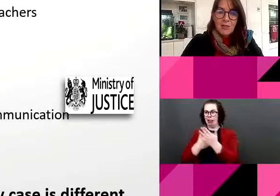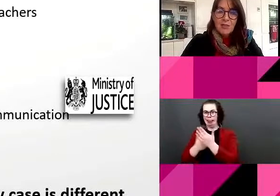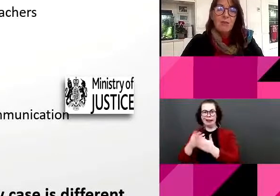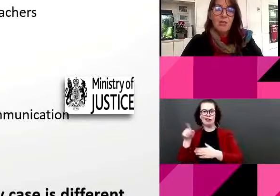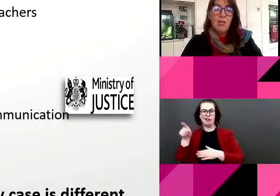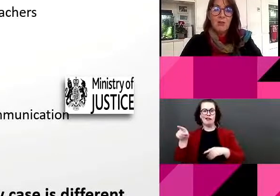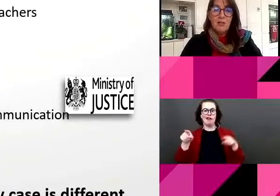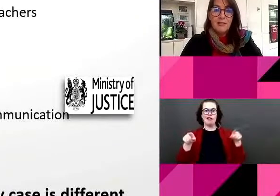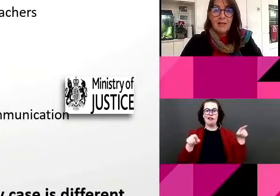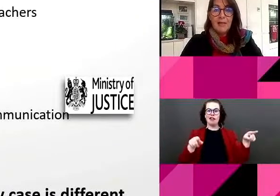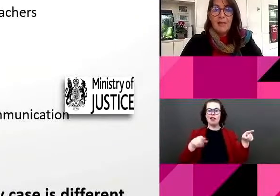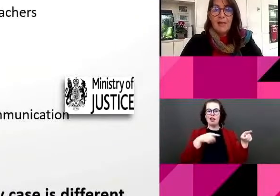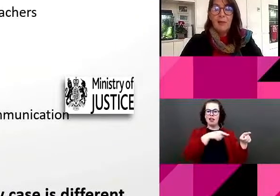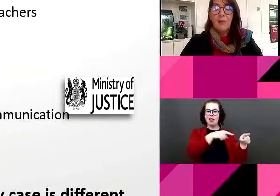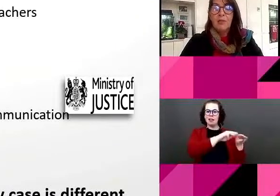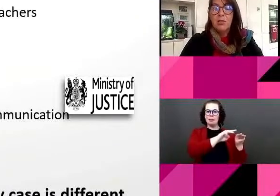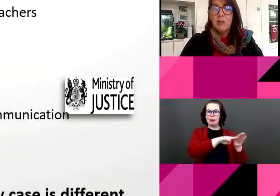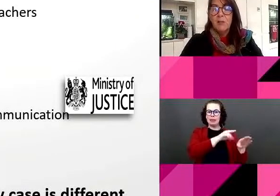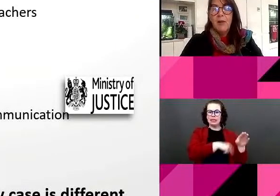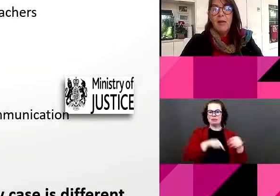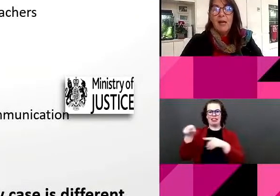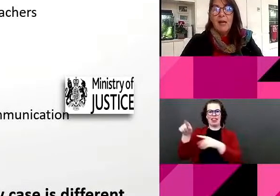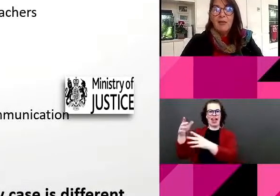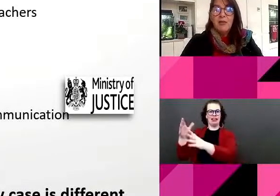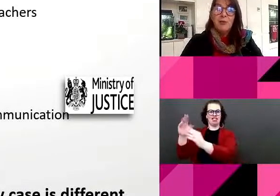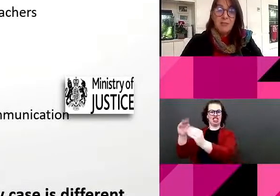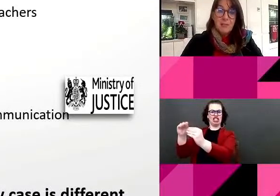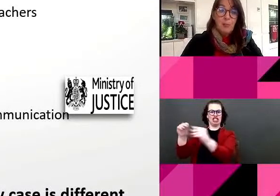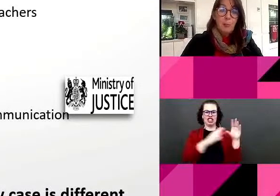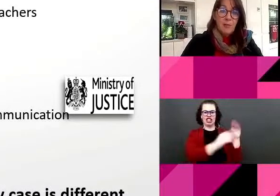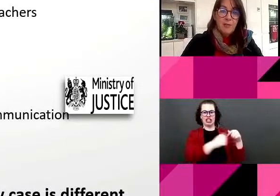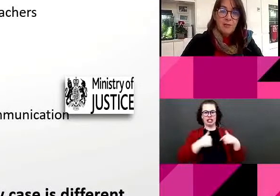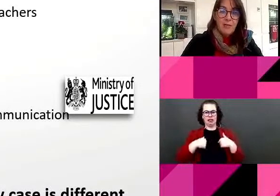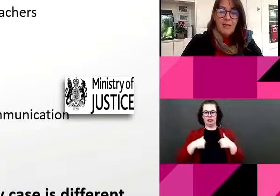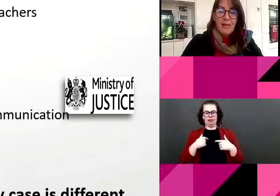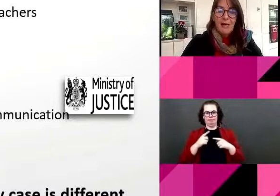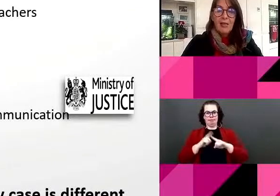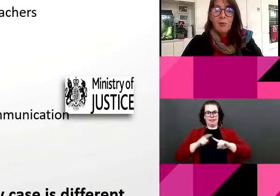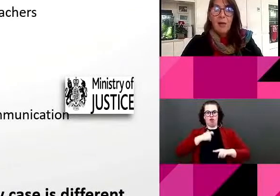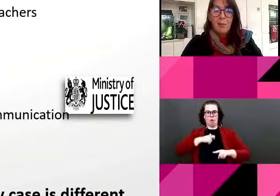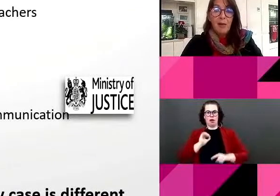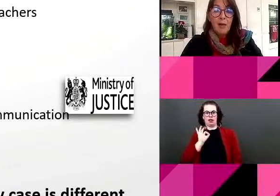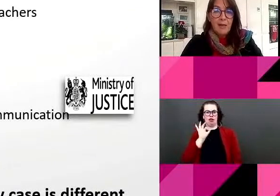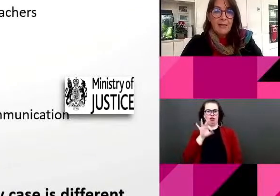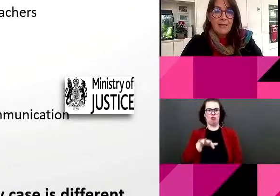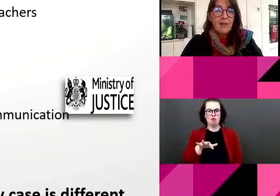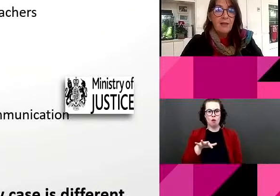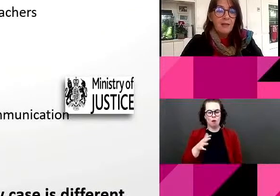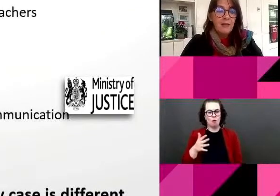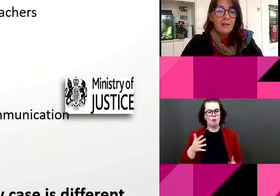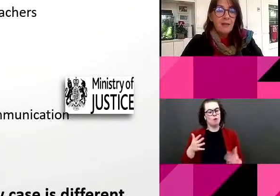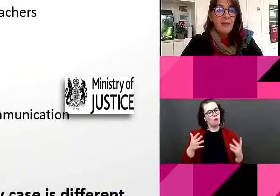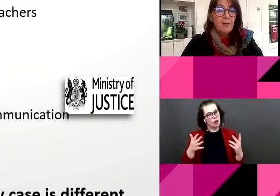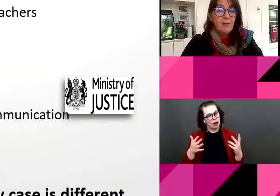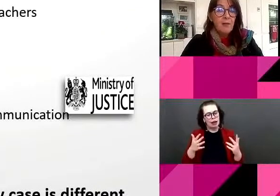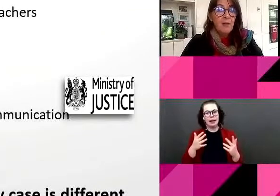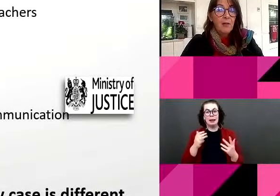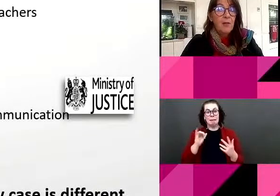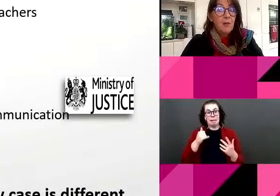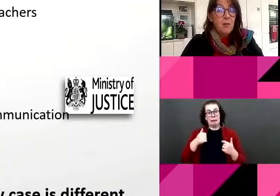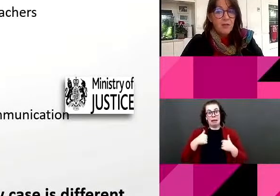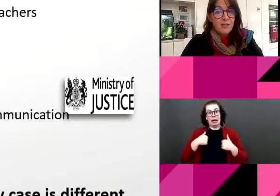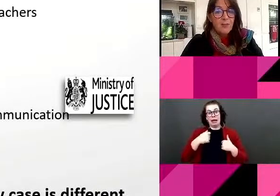used to talking to each other in a certain language. And you're a different breed, really. And you might be highlighting things that they